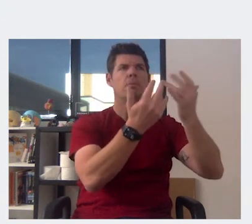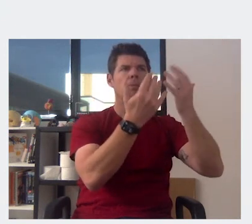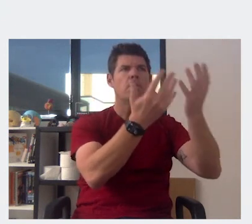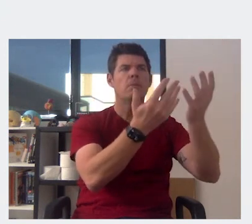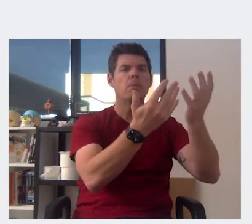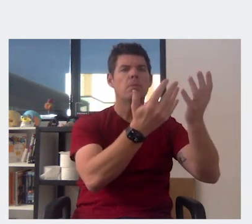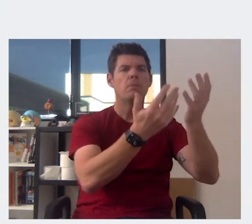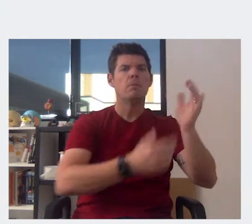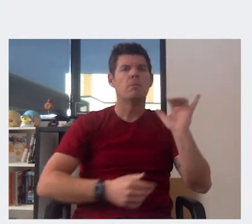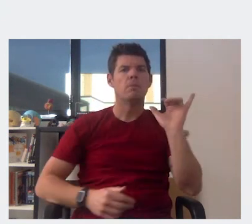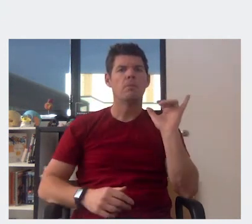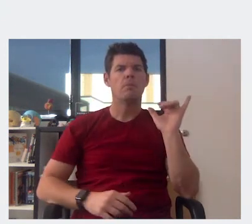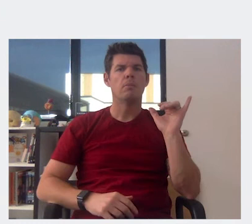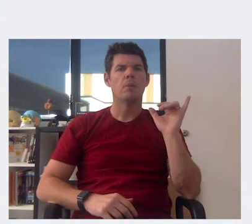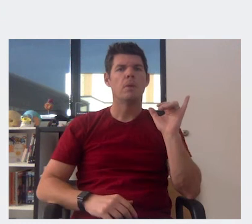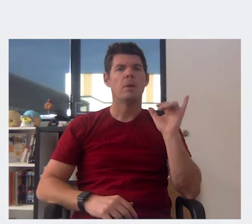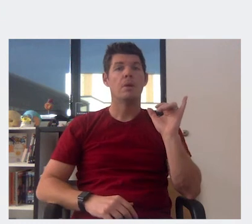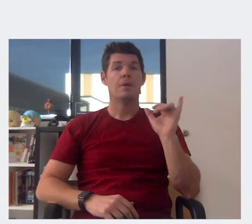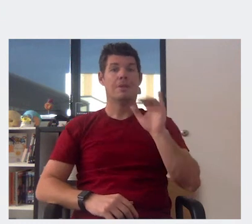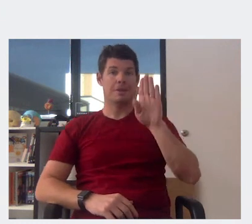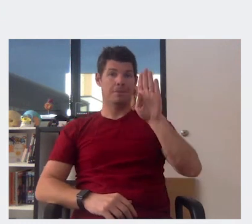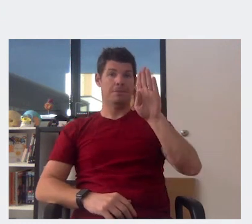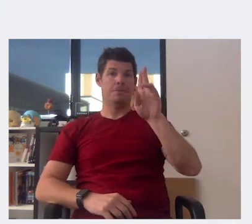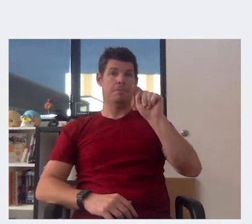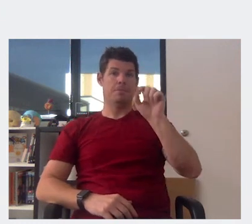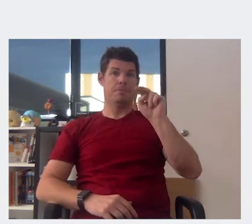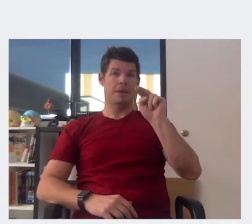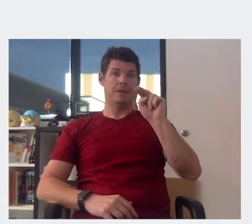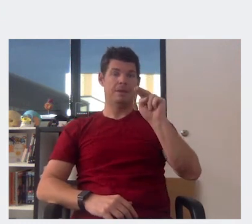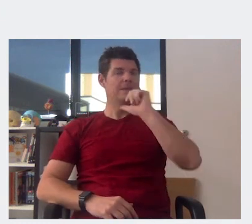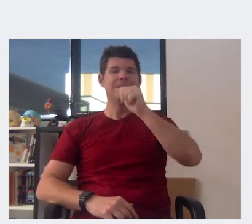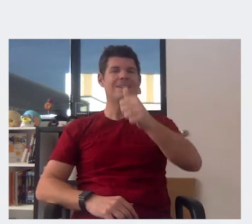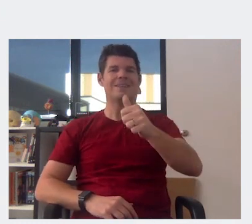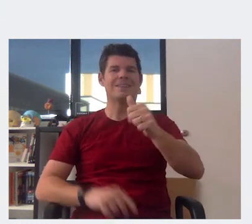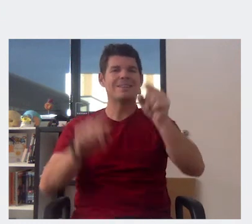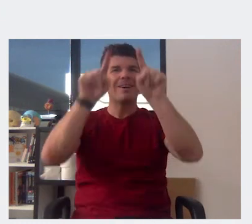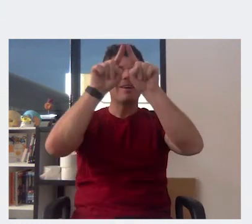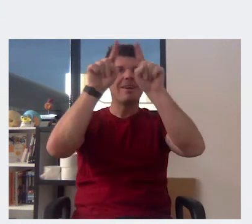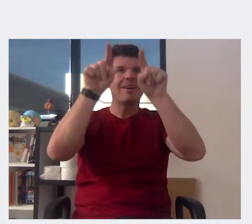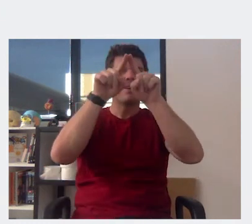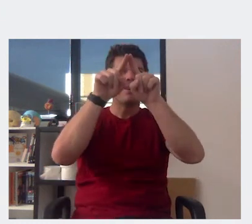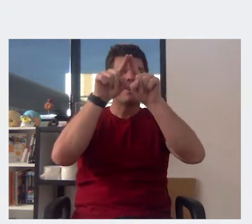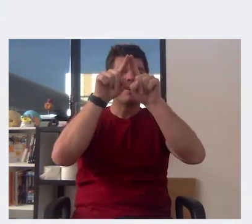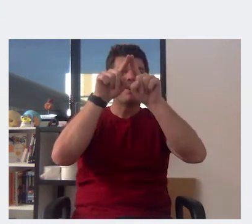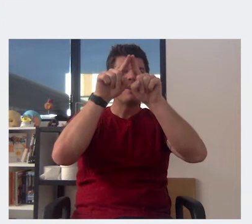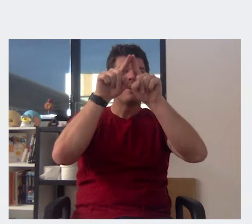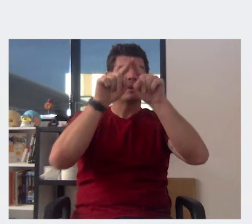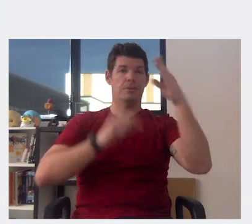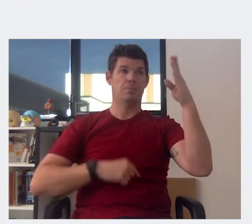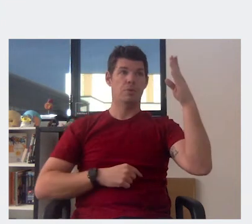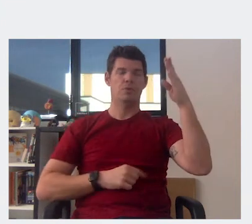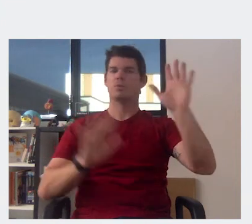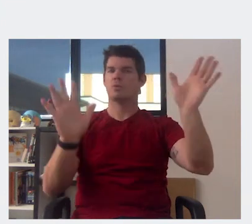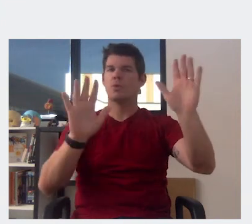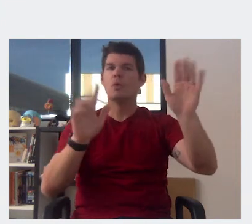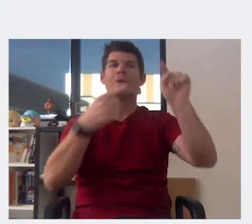this little blue triangle in this case, whatever color the microbit happens to be on your screen that says A. That's pointing to the button, which is the black